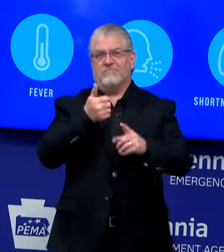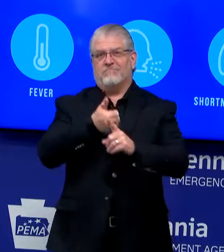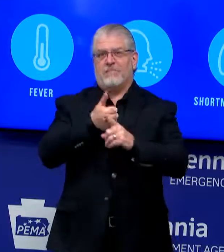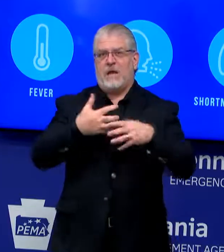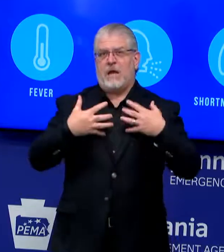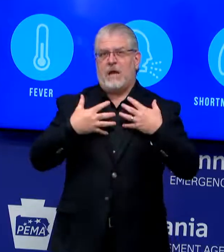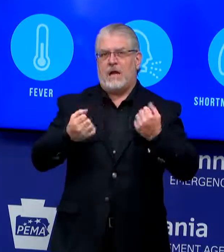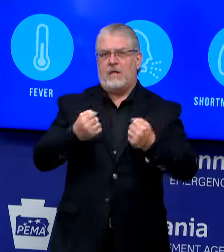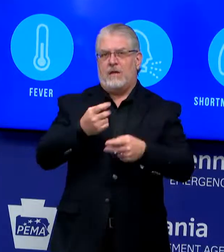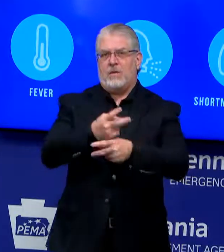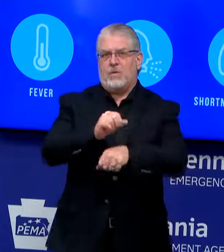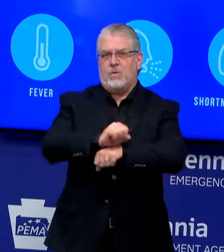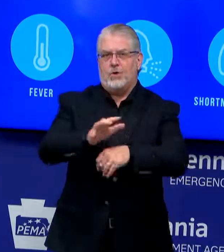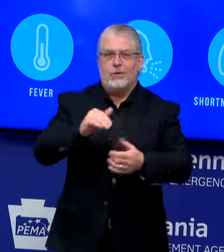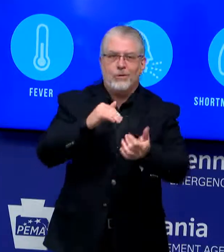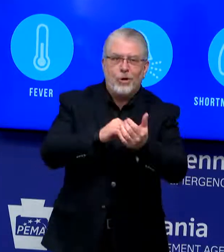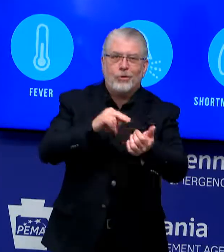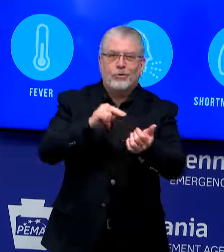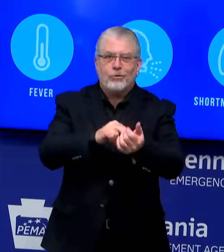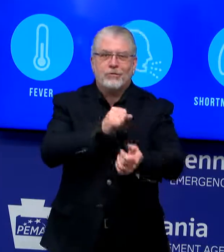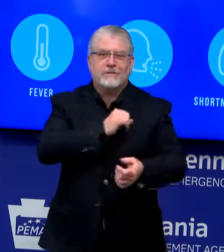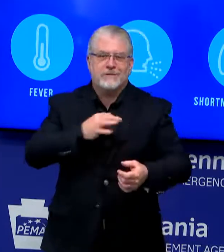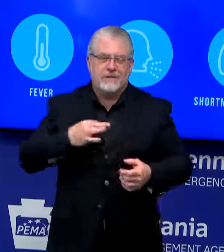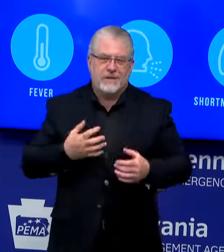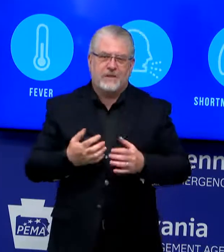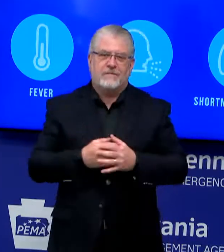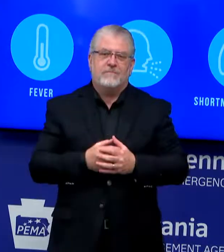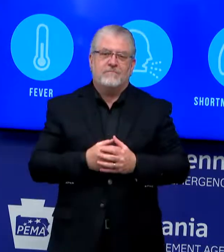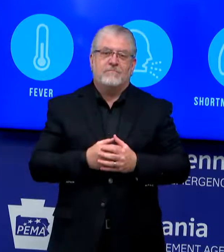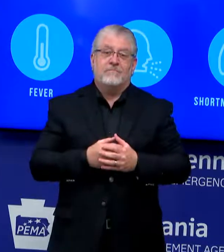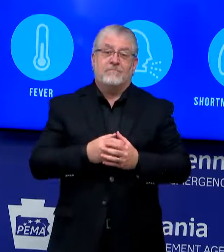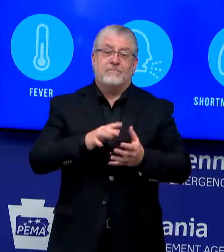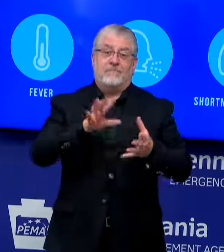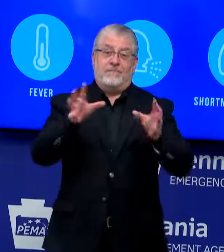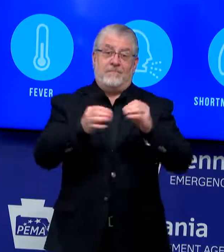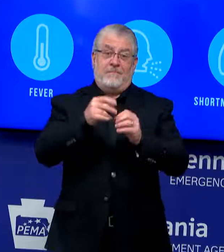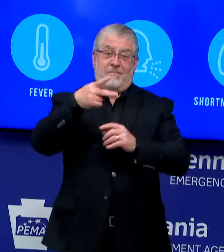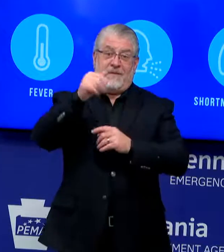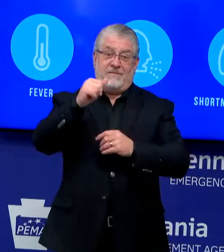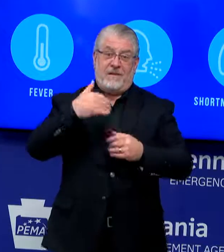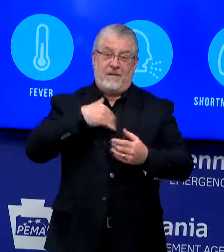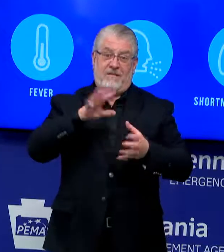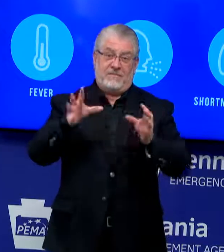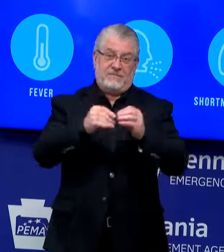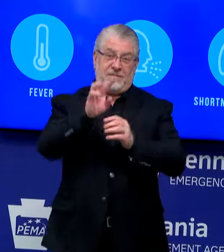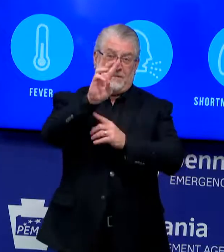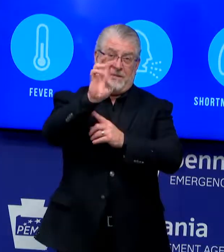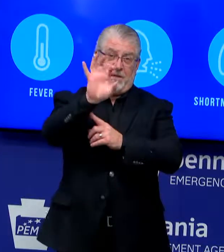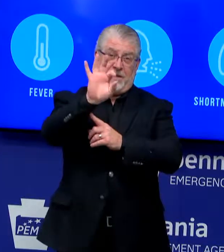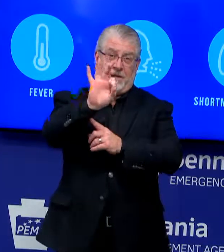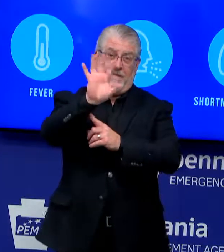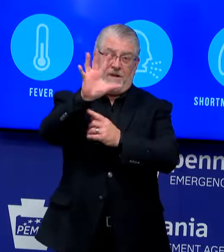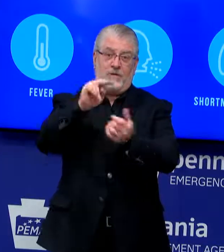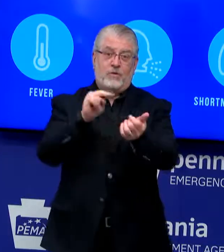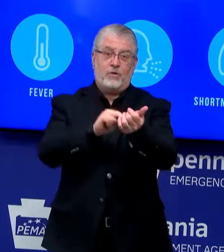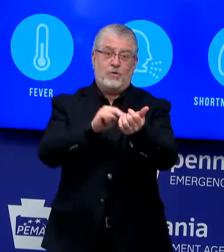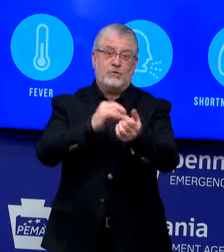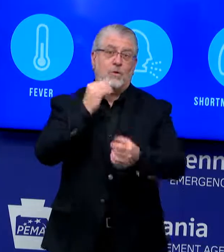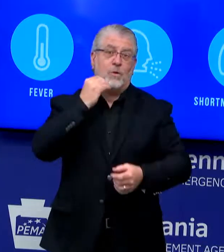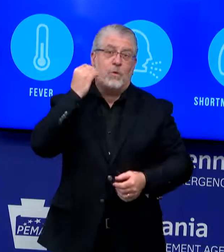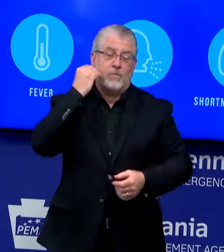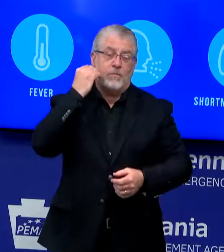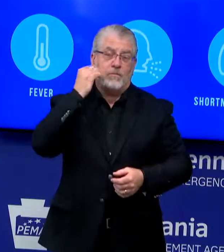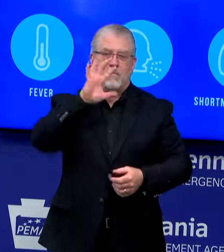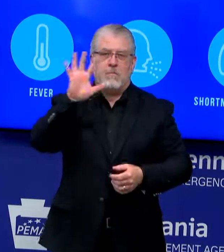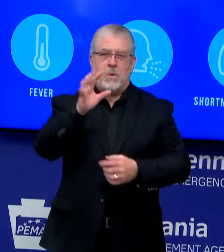approximately 12% of our 695 licensed nursing homes have at least one case